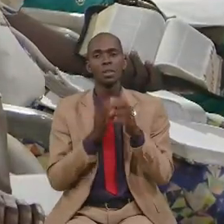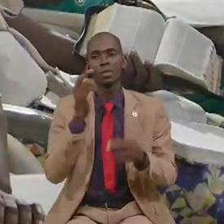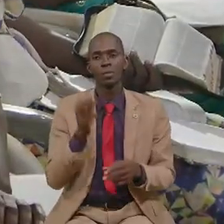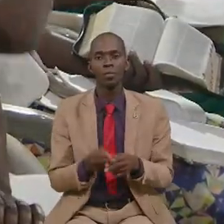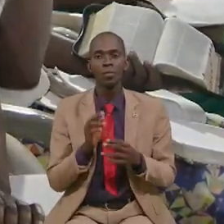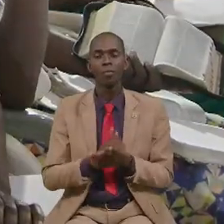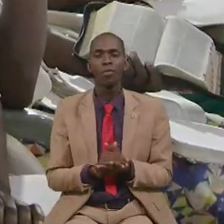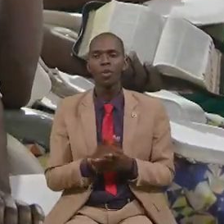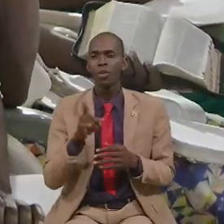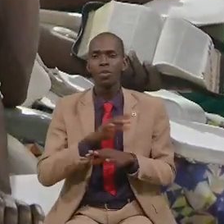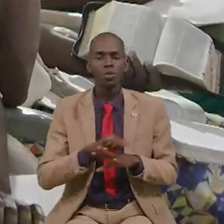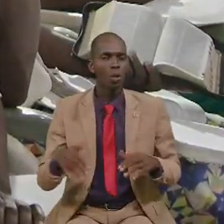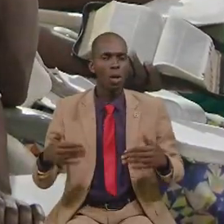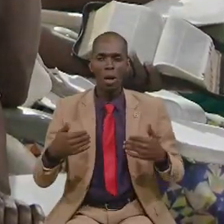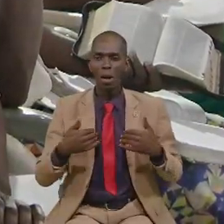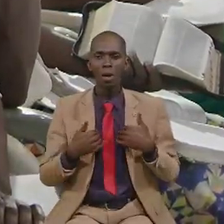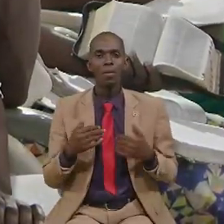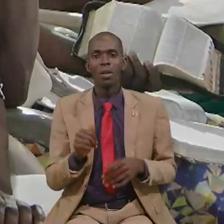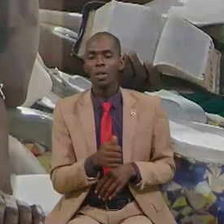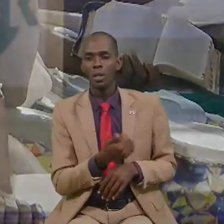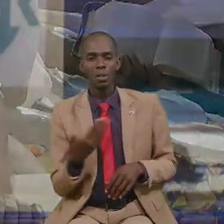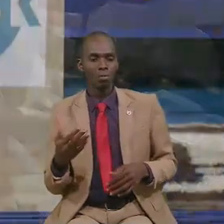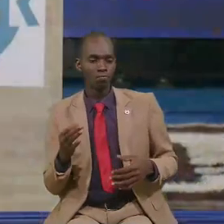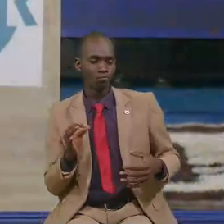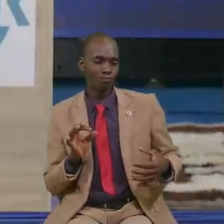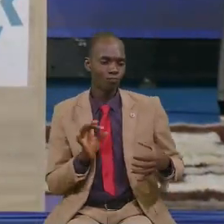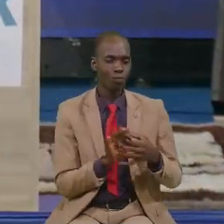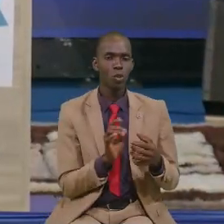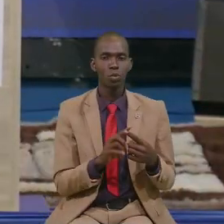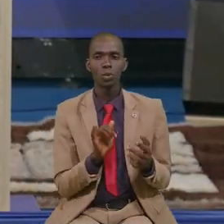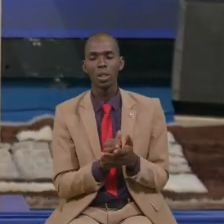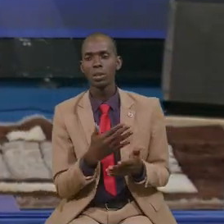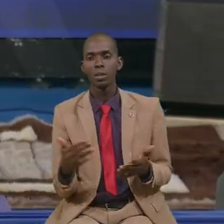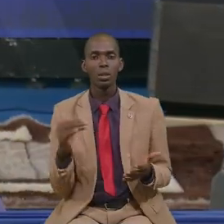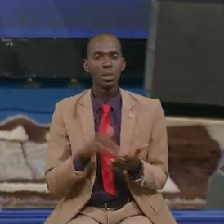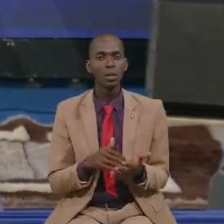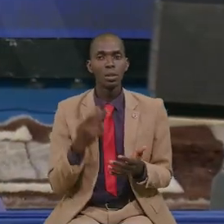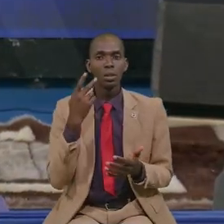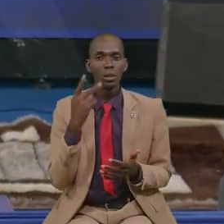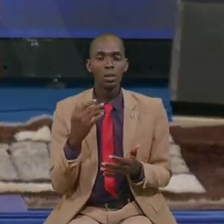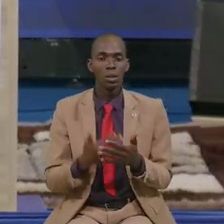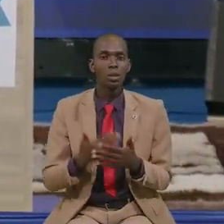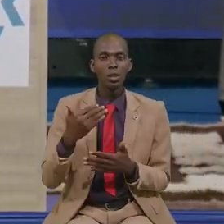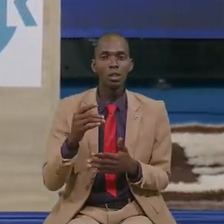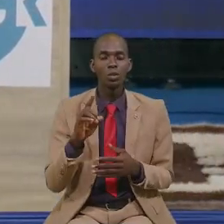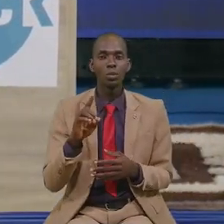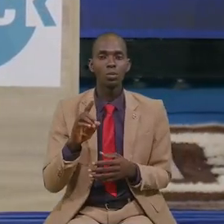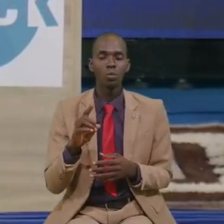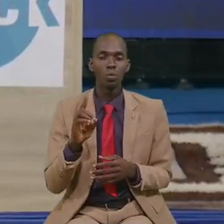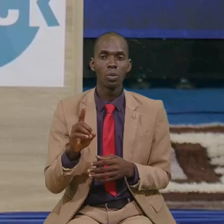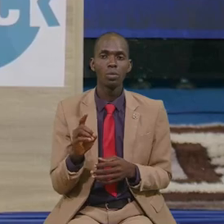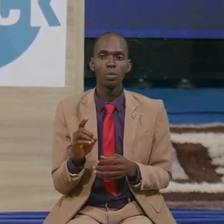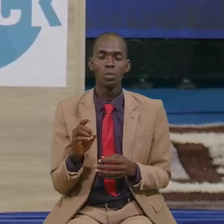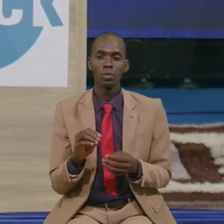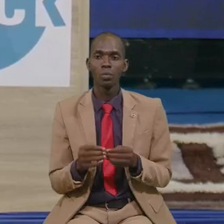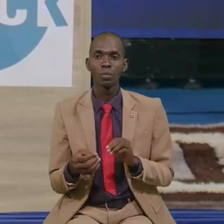have any pull to that toy anymore. Look at the next point here. Number two is the